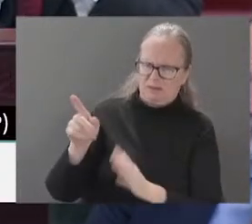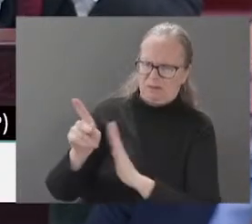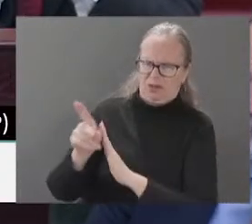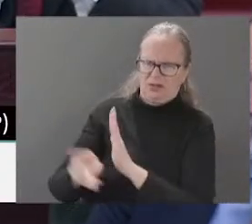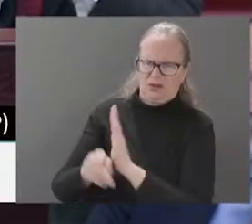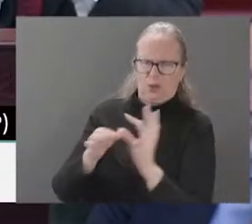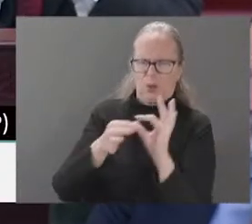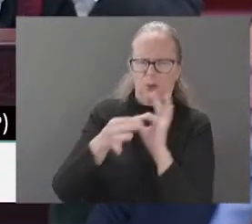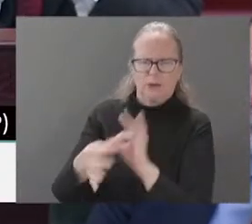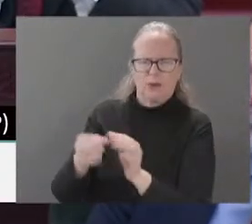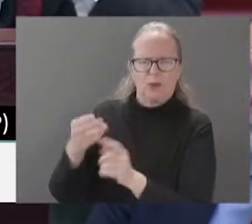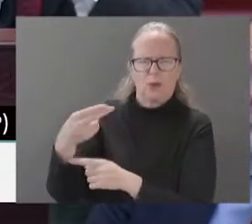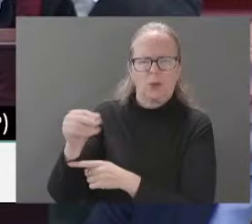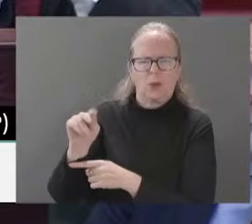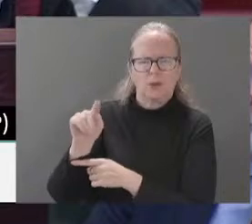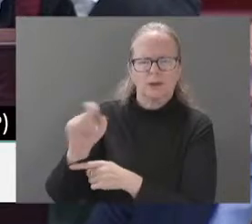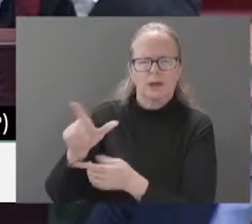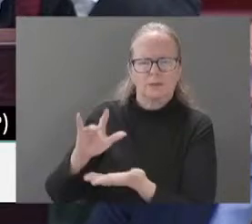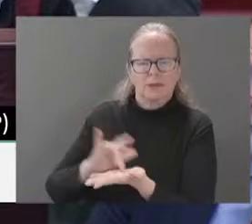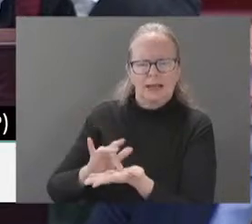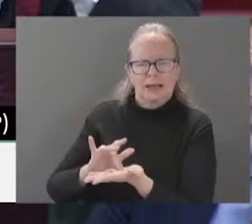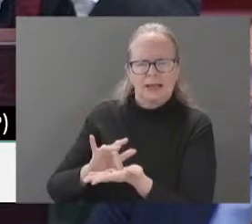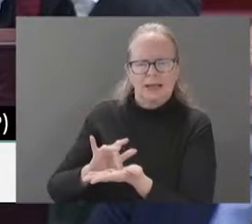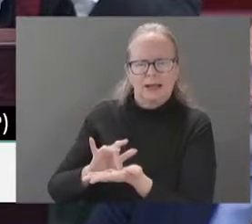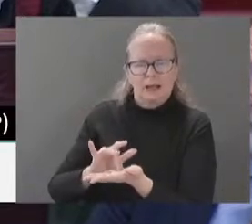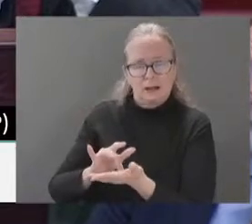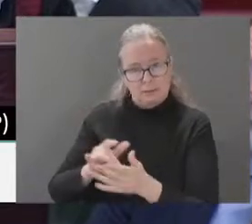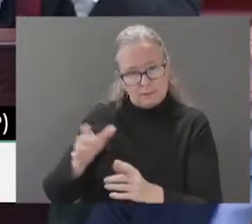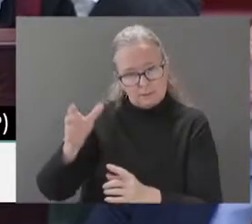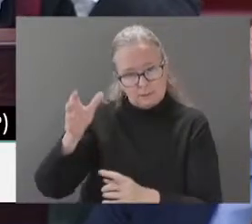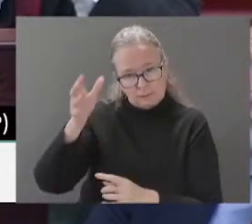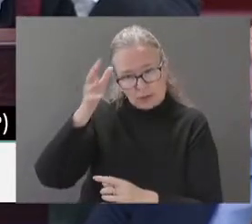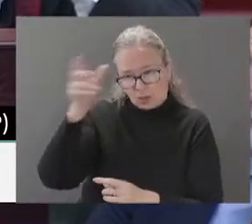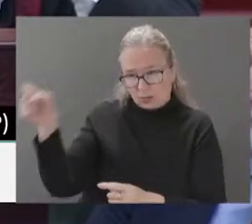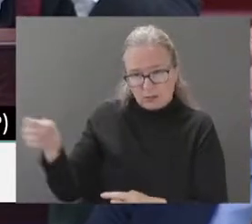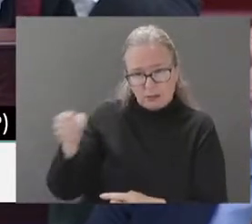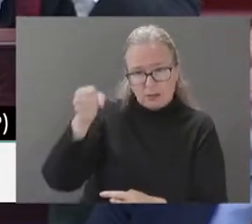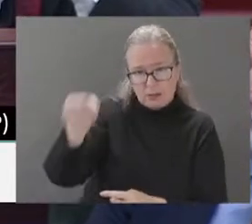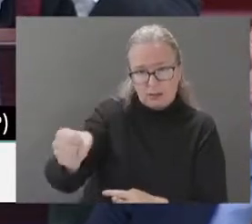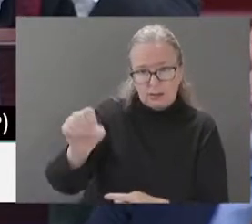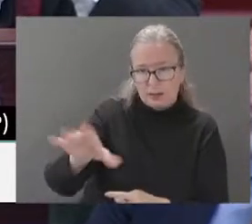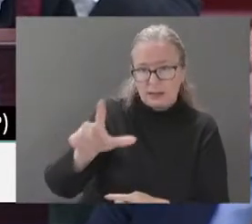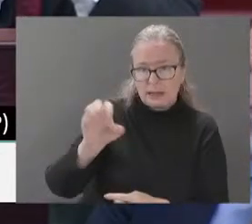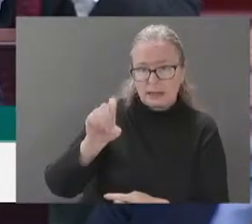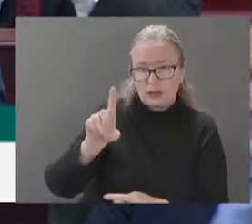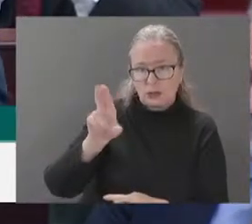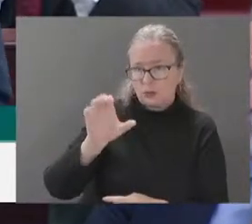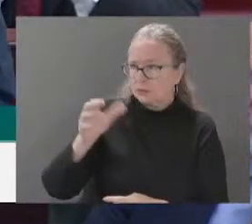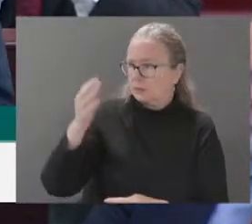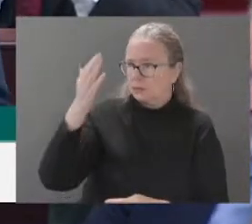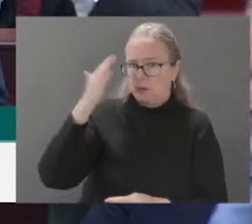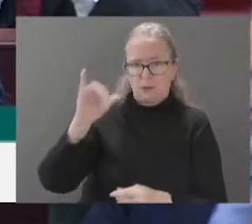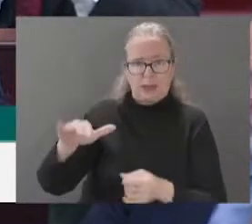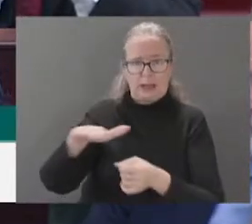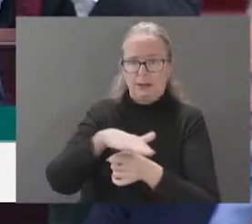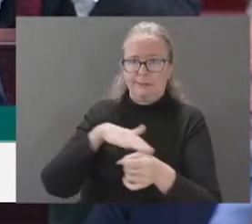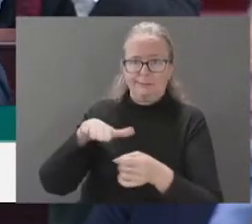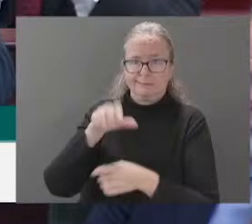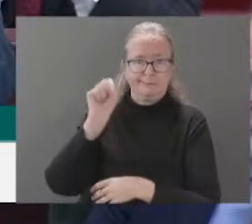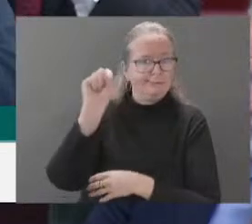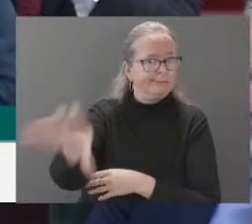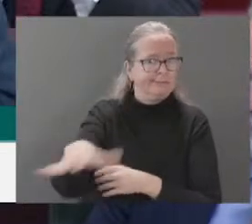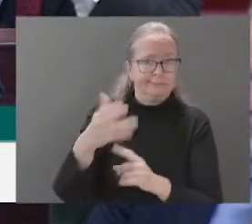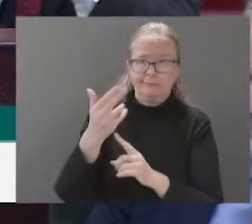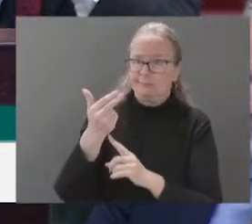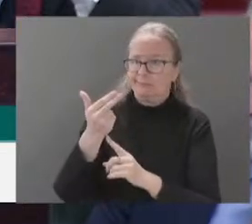Duke Travel Lodge without being informed he was going to a motel he was then days later moved to a second hotel with his family not being informed the